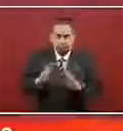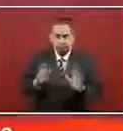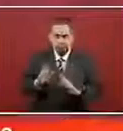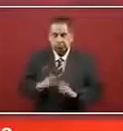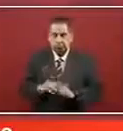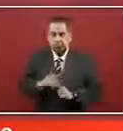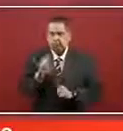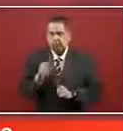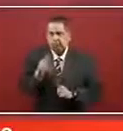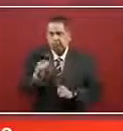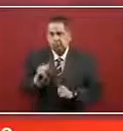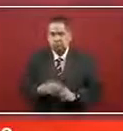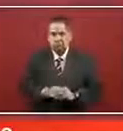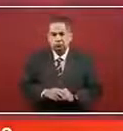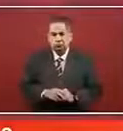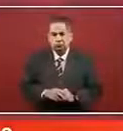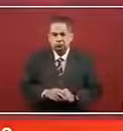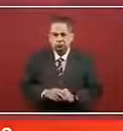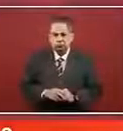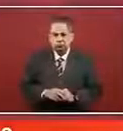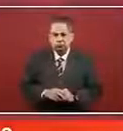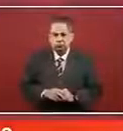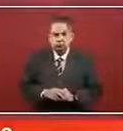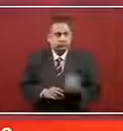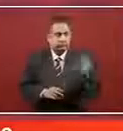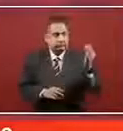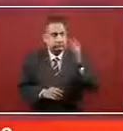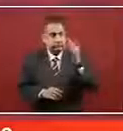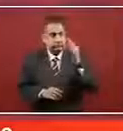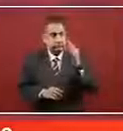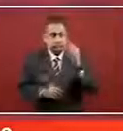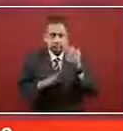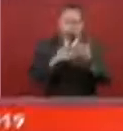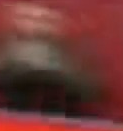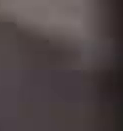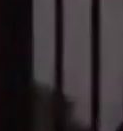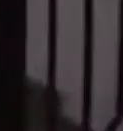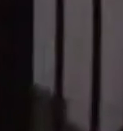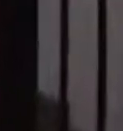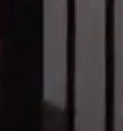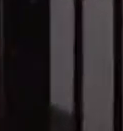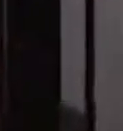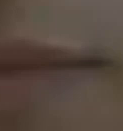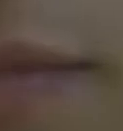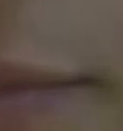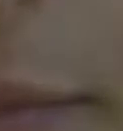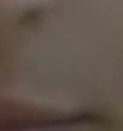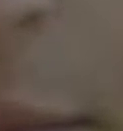a caer en ninguna provocación.